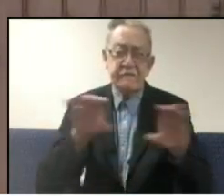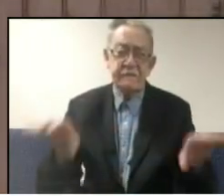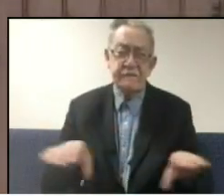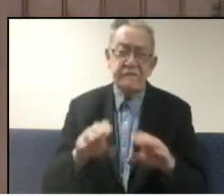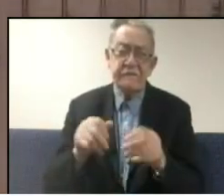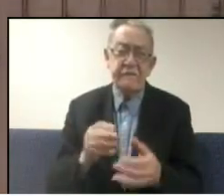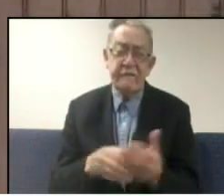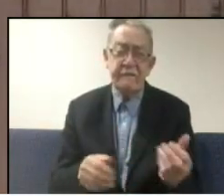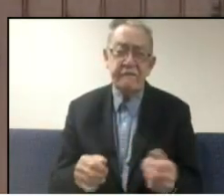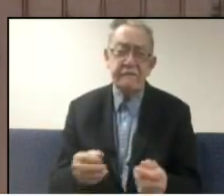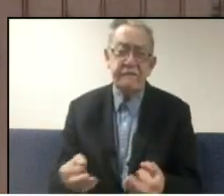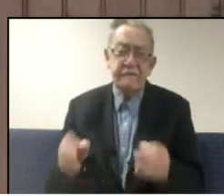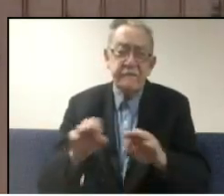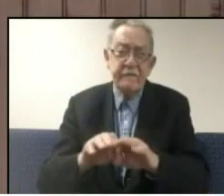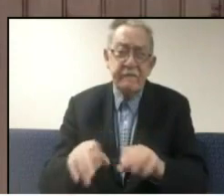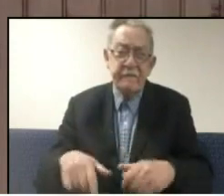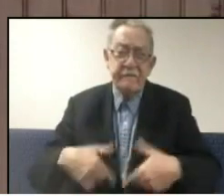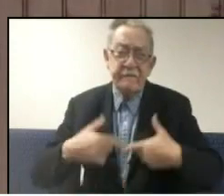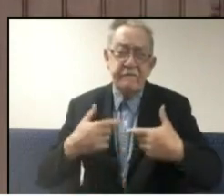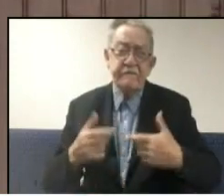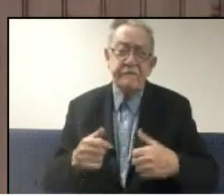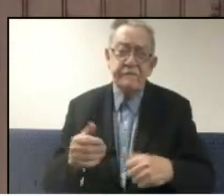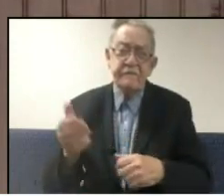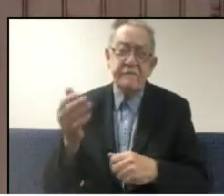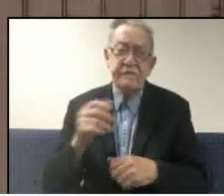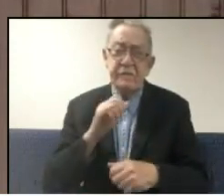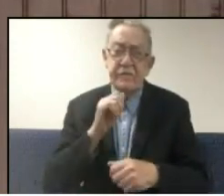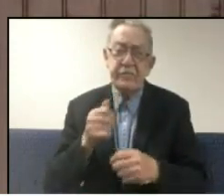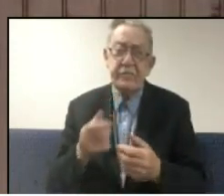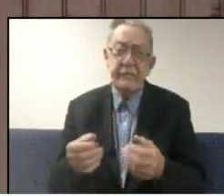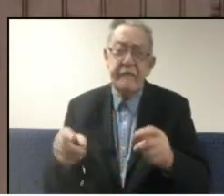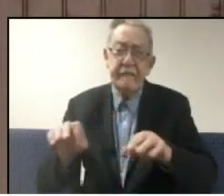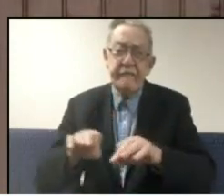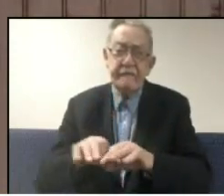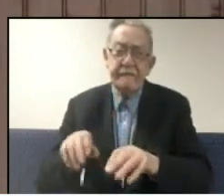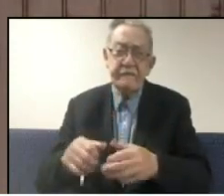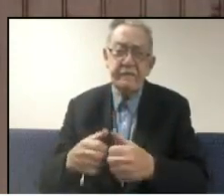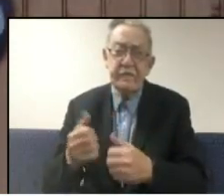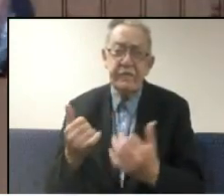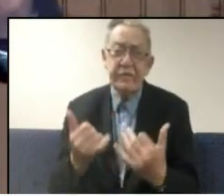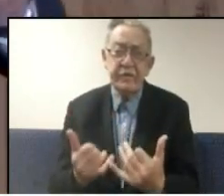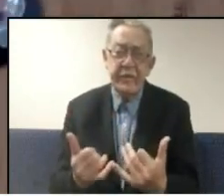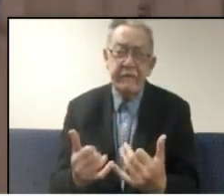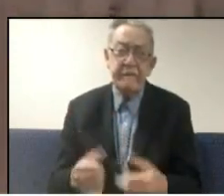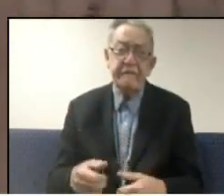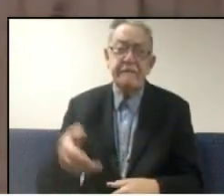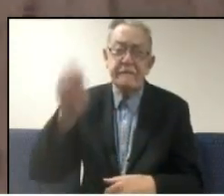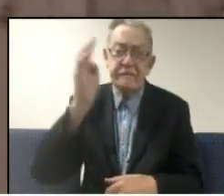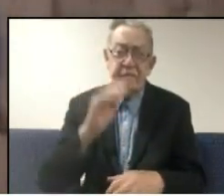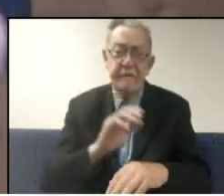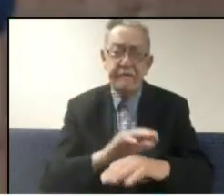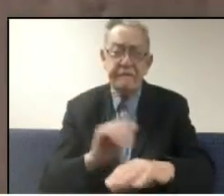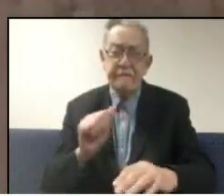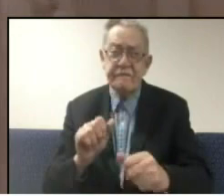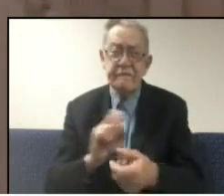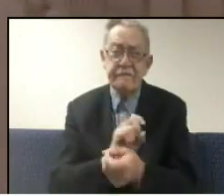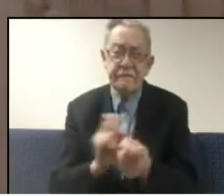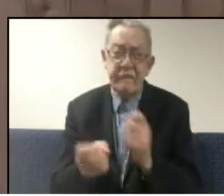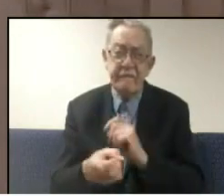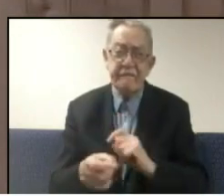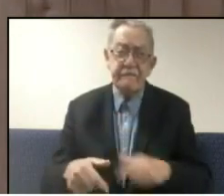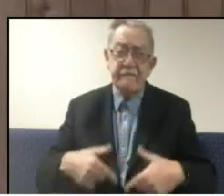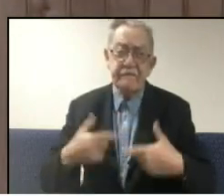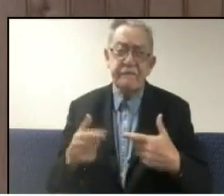my life has been so insignificant with Him up till now. God won't call me to change my life because I'm